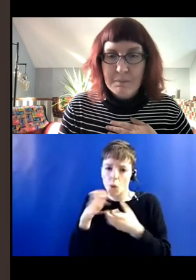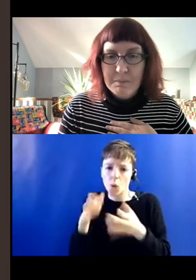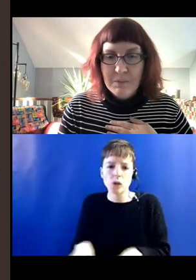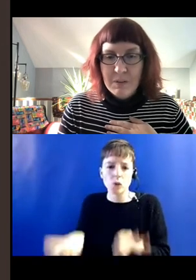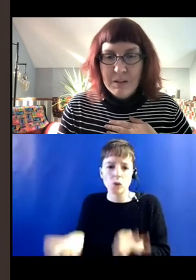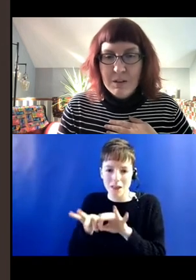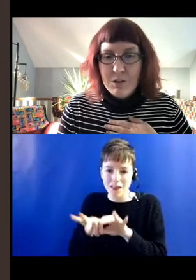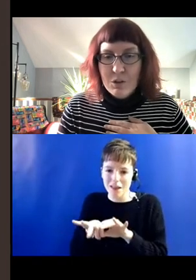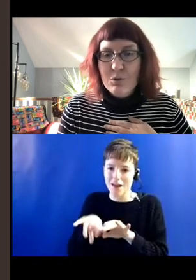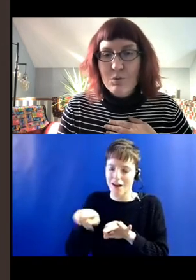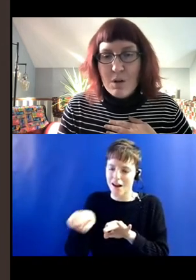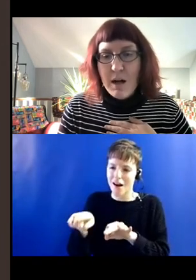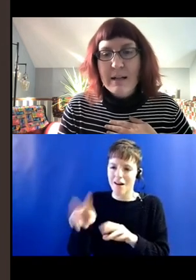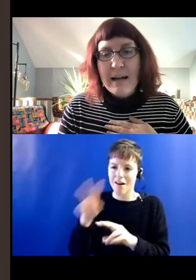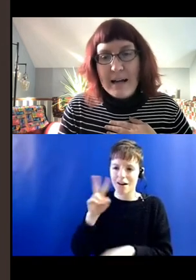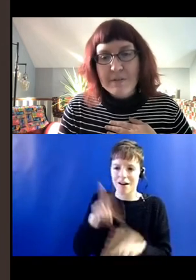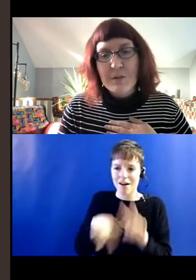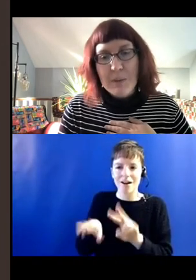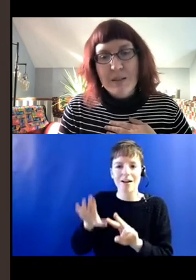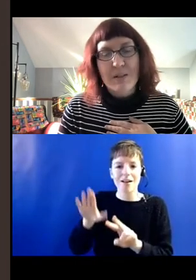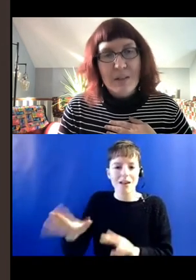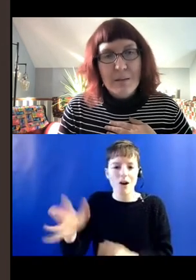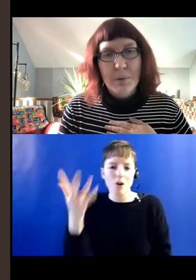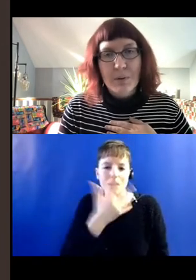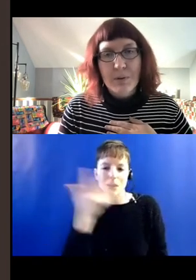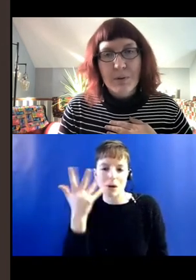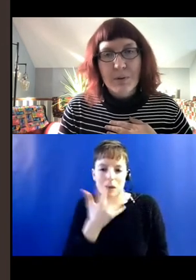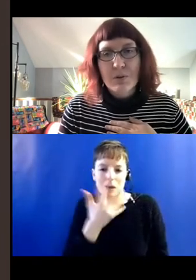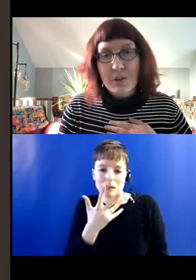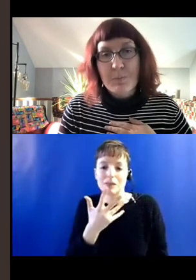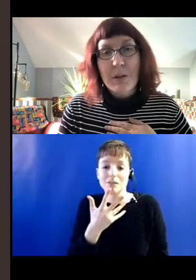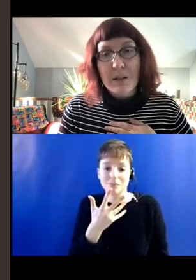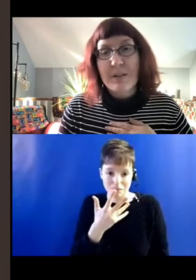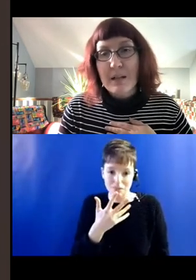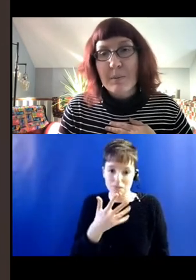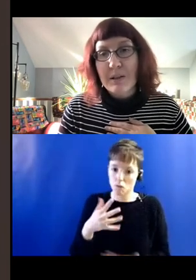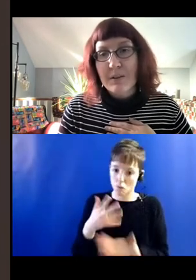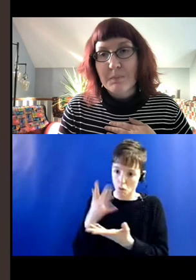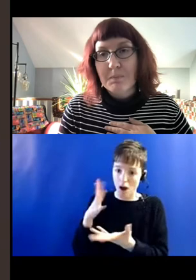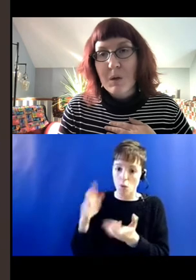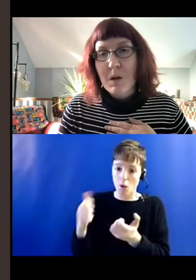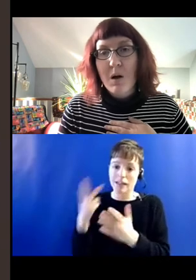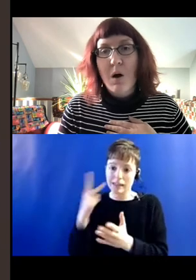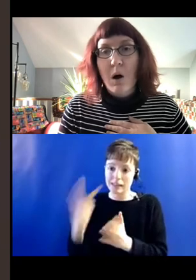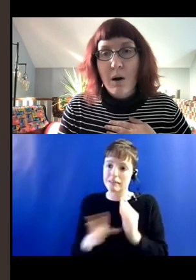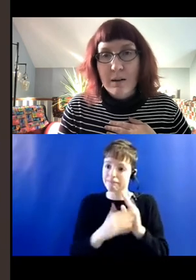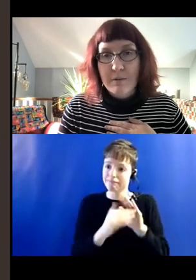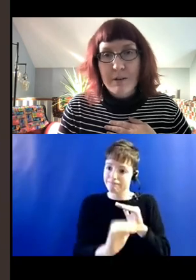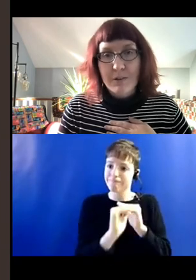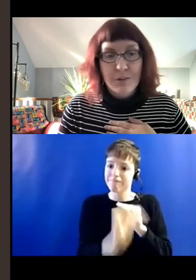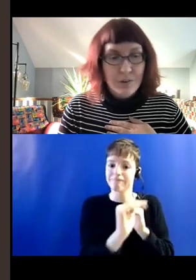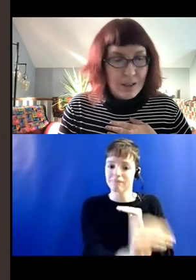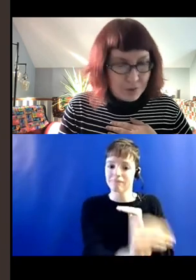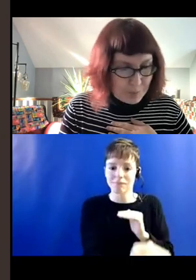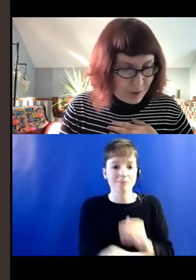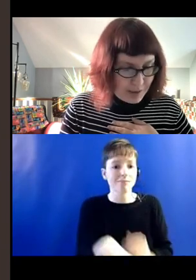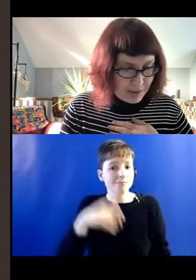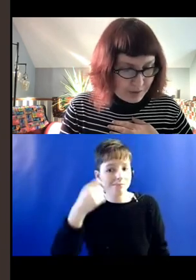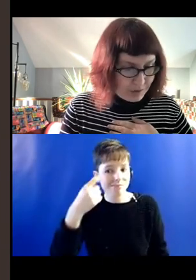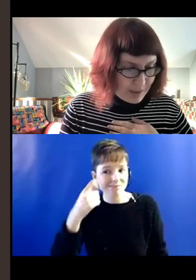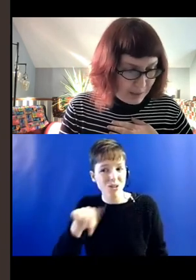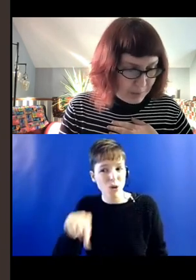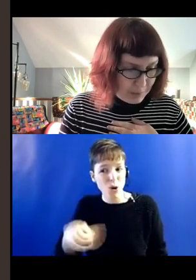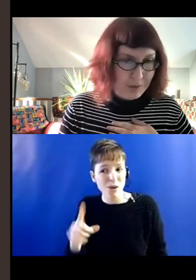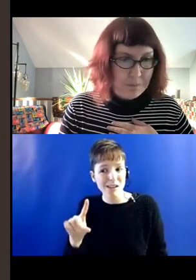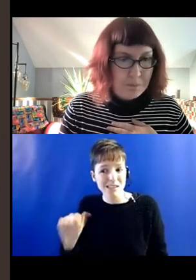kicker. You do not have to be disabled to experience ableism. All of us